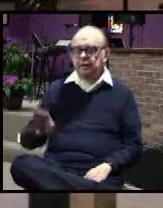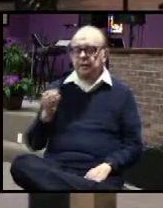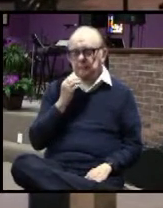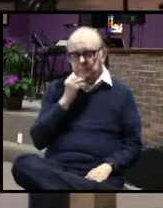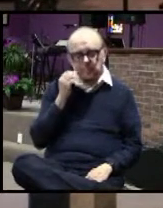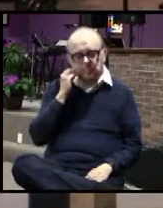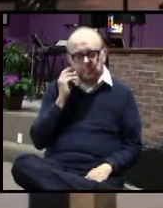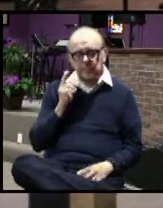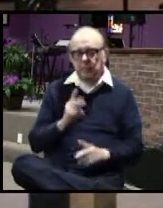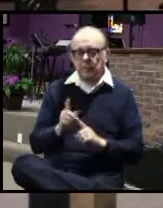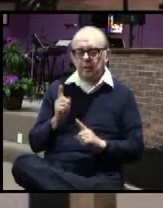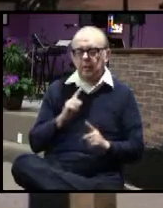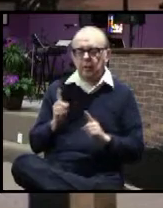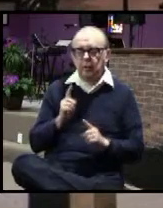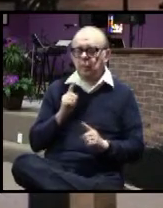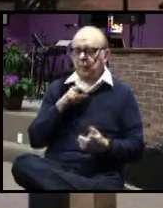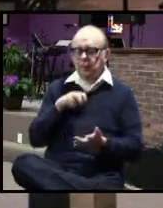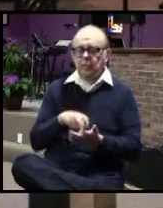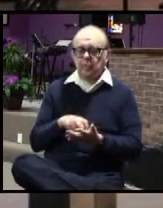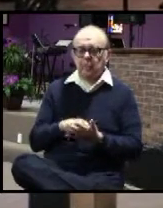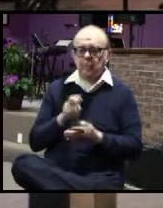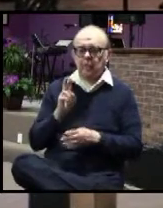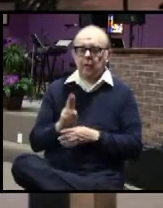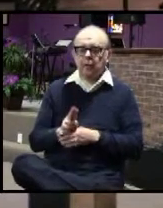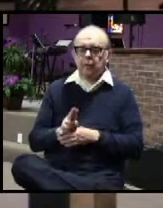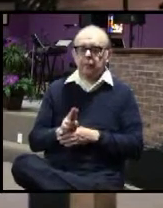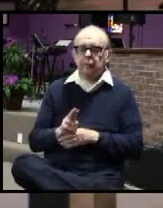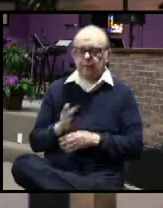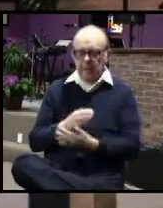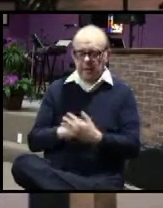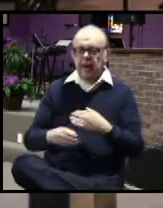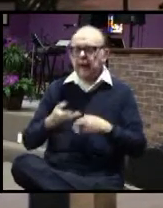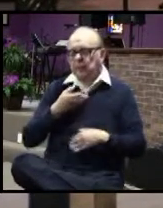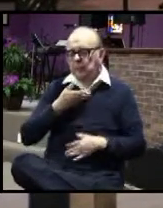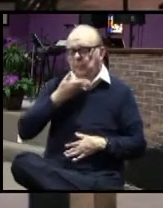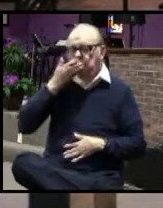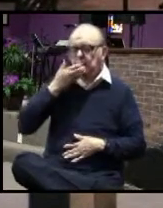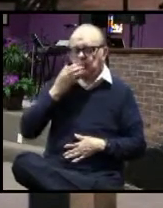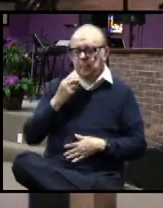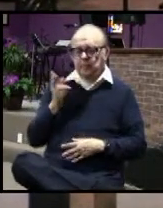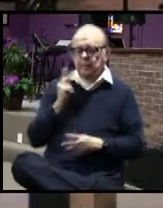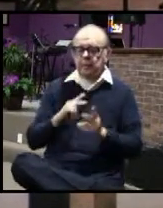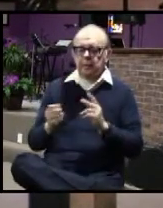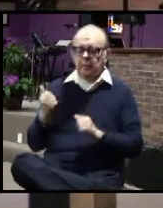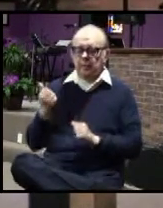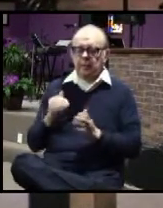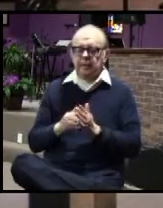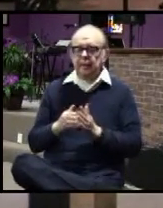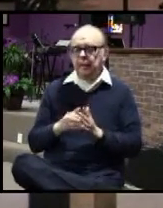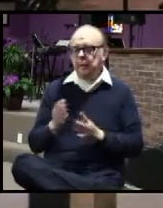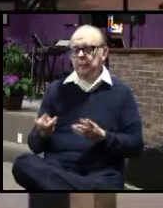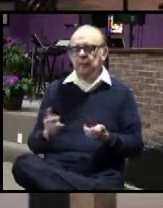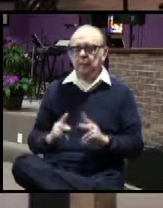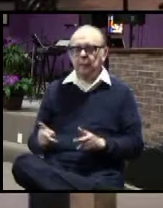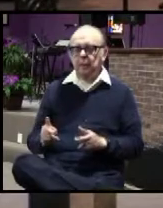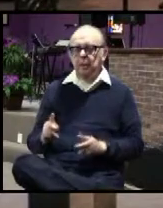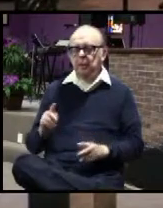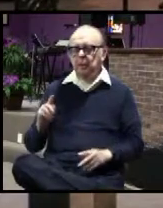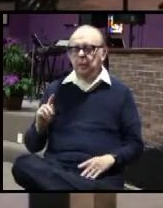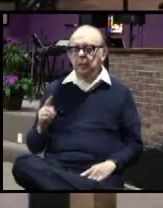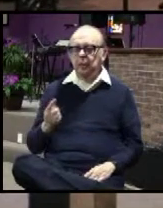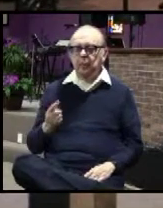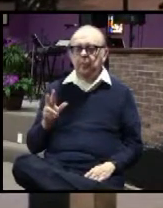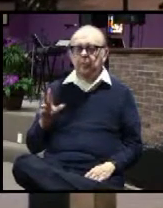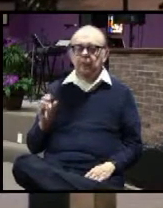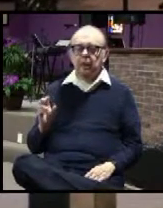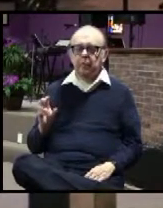Keep only the ones who kneel and use their hand to drink. Out of those 10,000 that were there, only 300